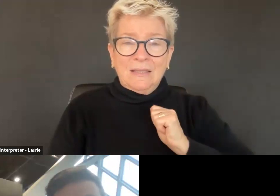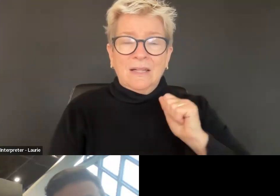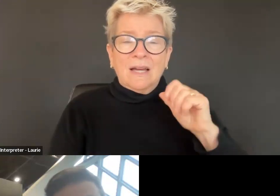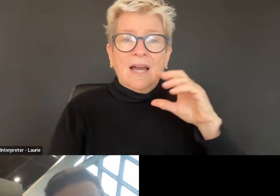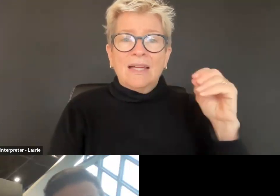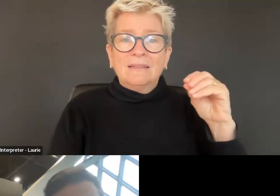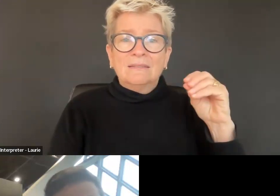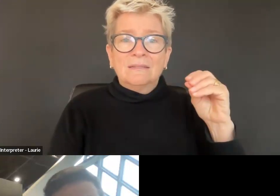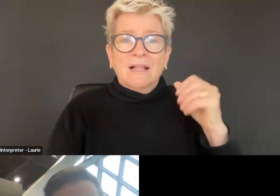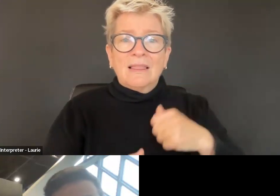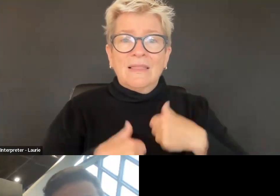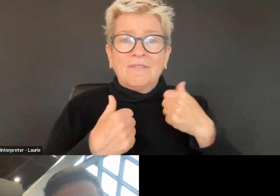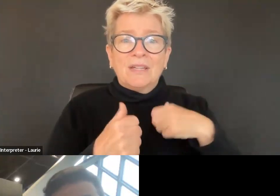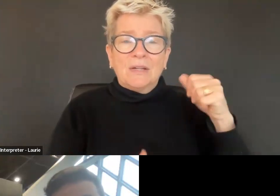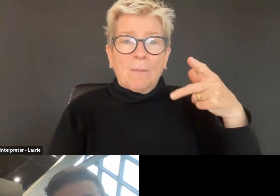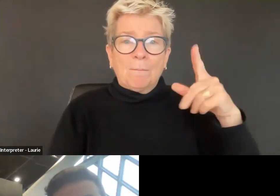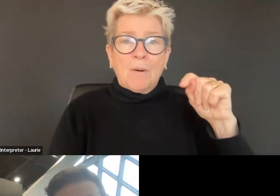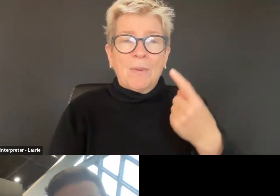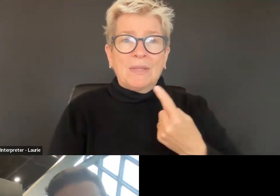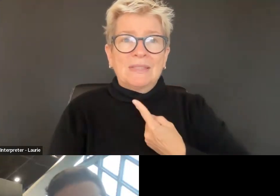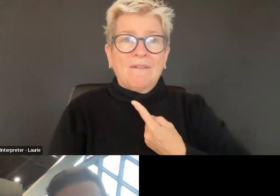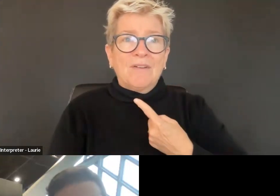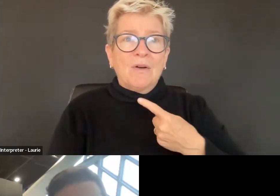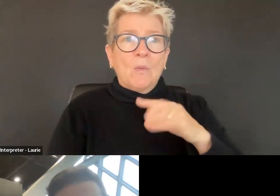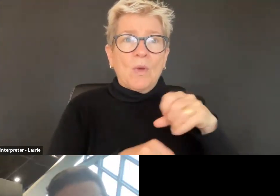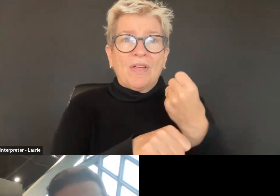just living in an apartment by myself with a locked door,